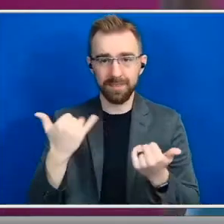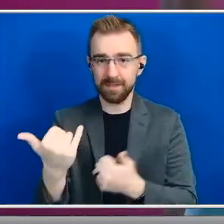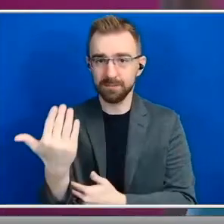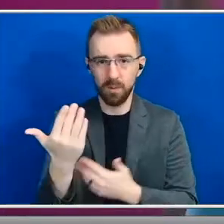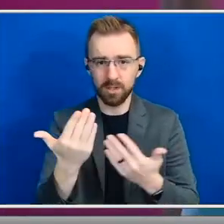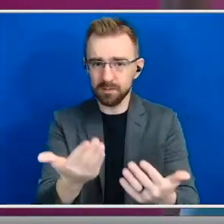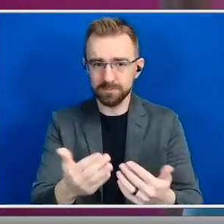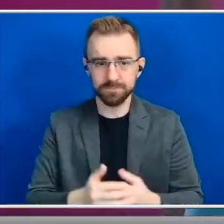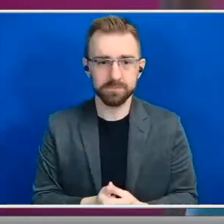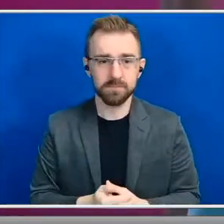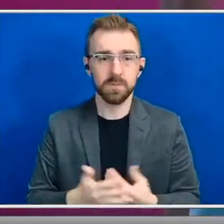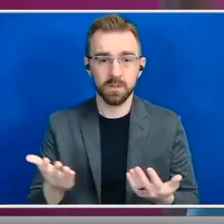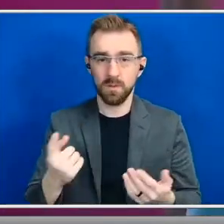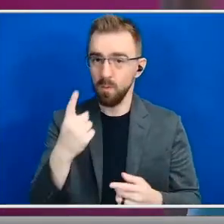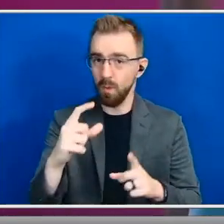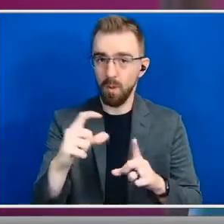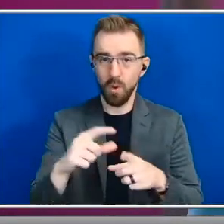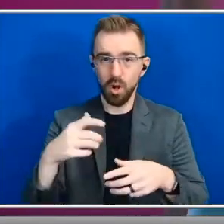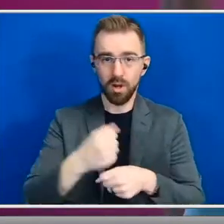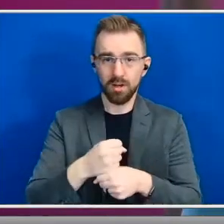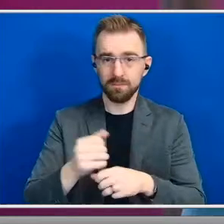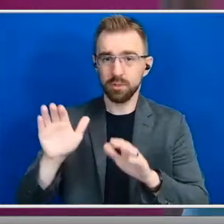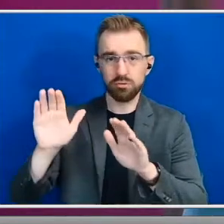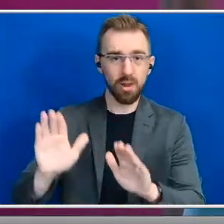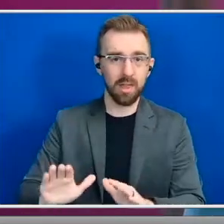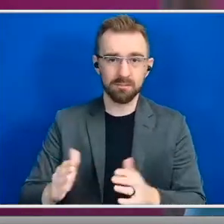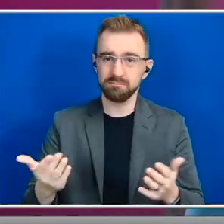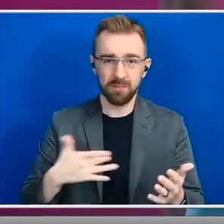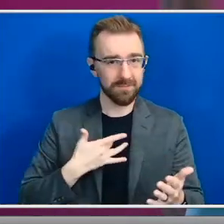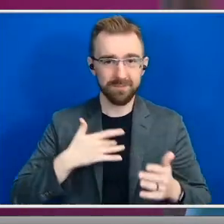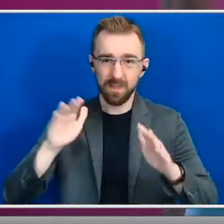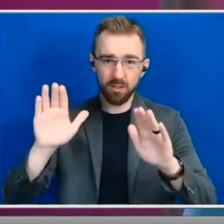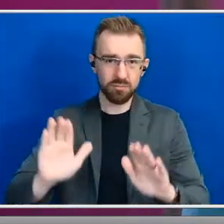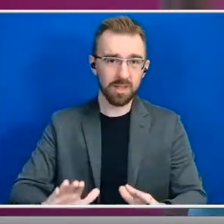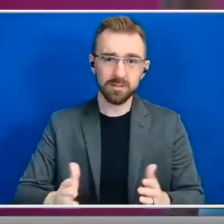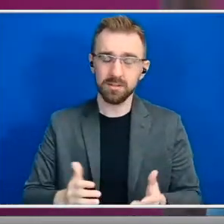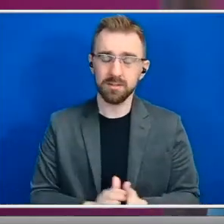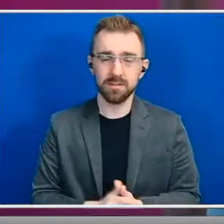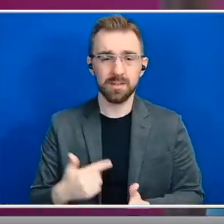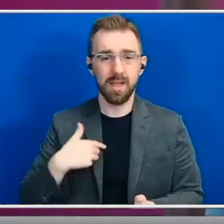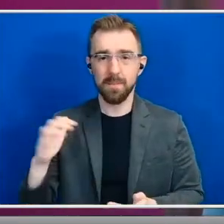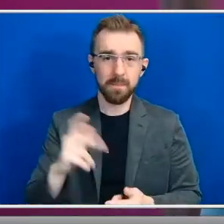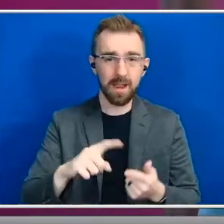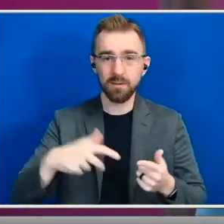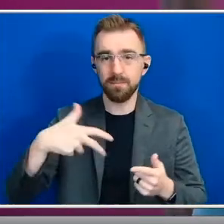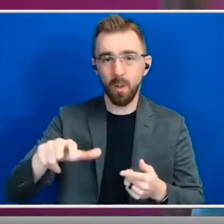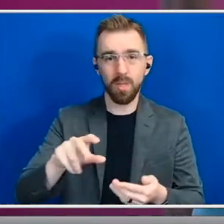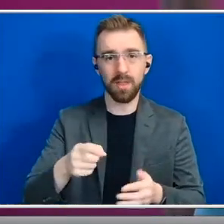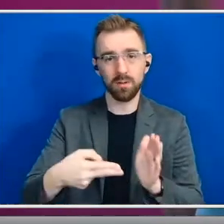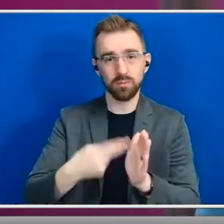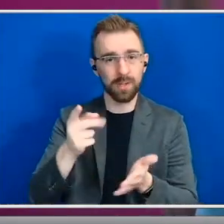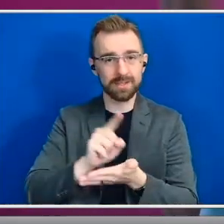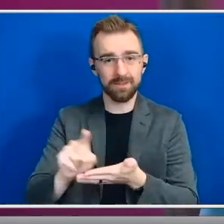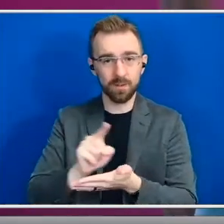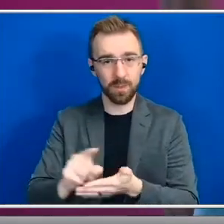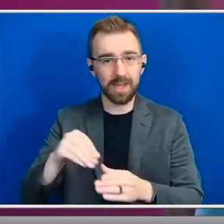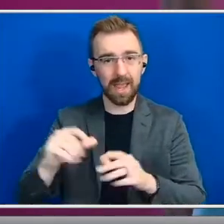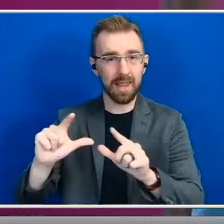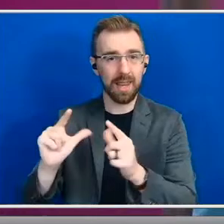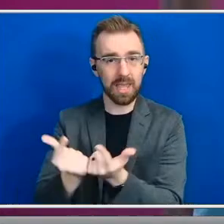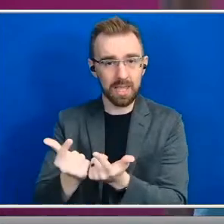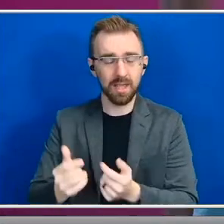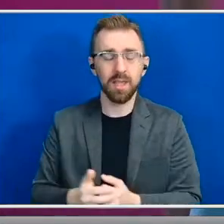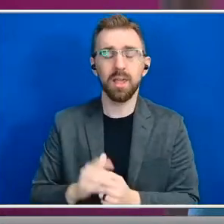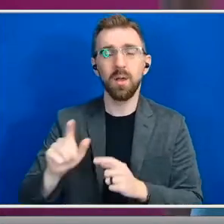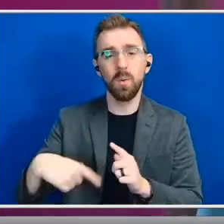one word, great. I feel great. I am back to bowling twice a week. in league. When we go do our